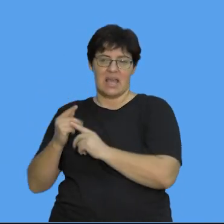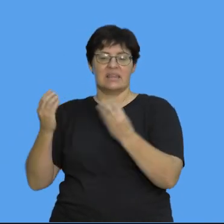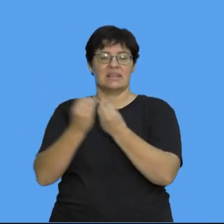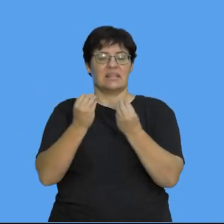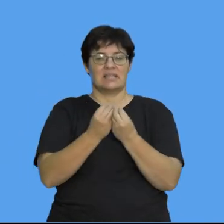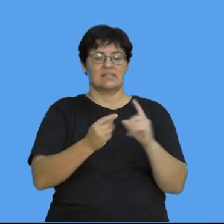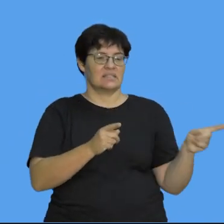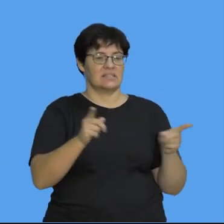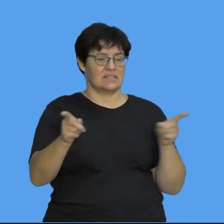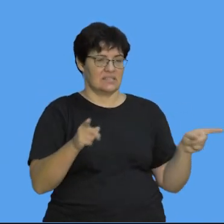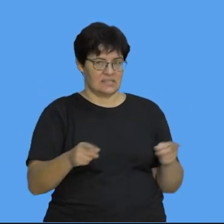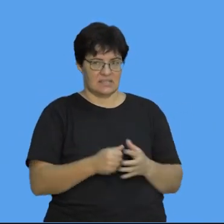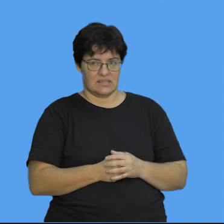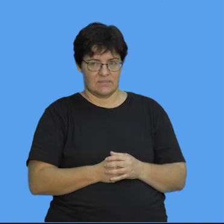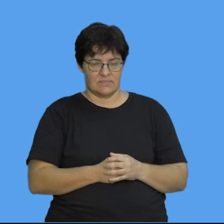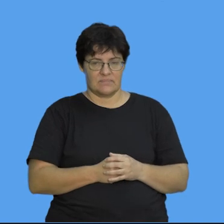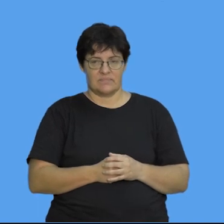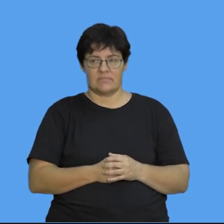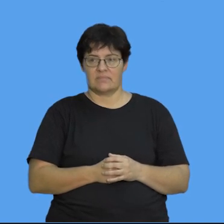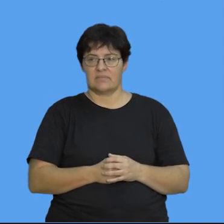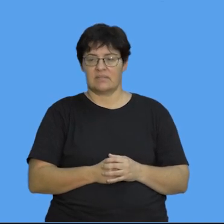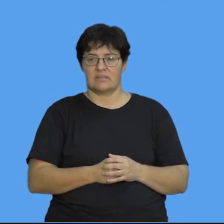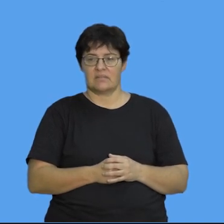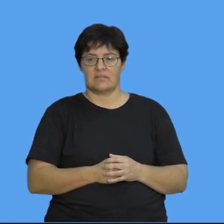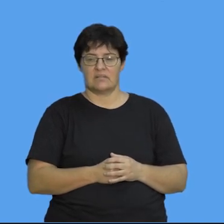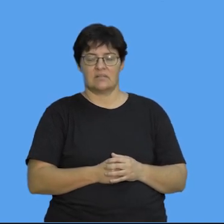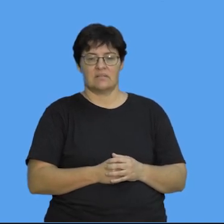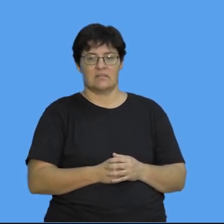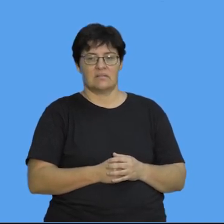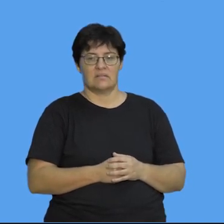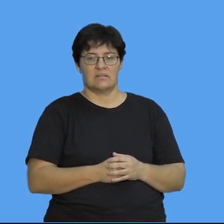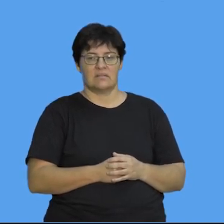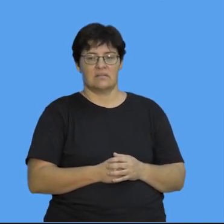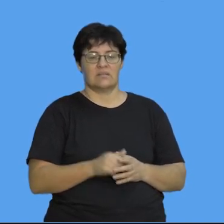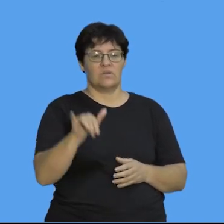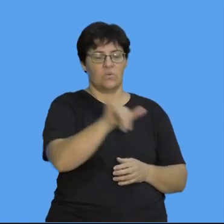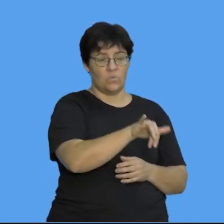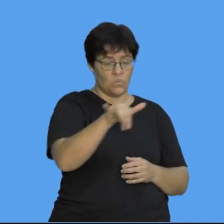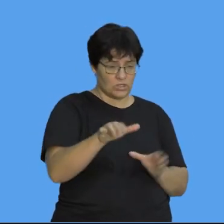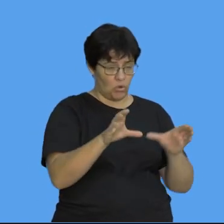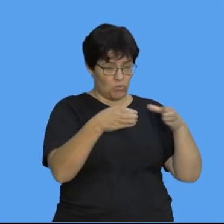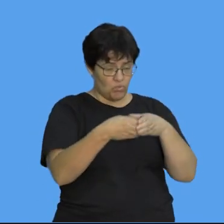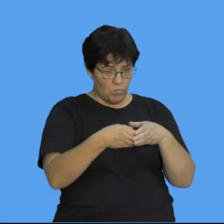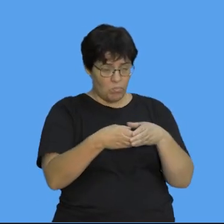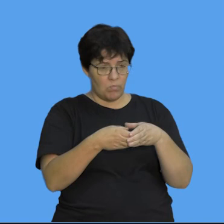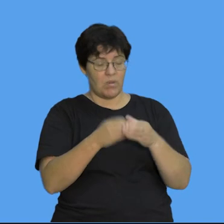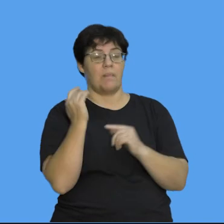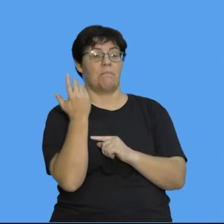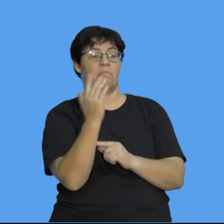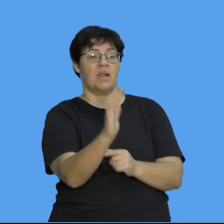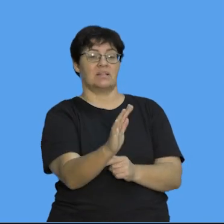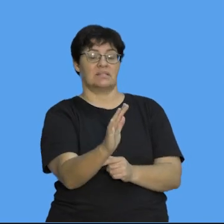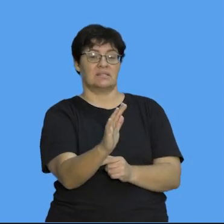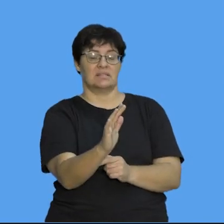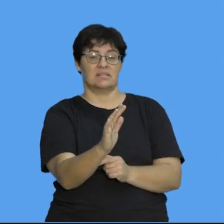and things that I've pointed out at the end. Okay, so guys, it says here, which group of